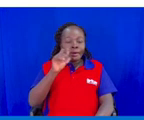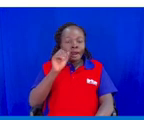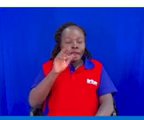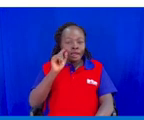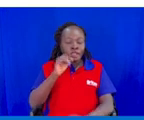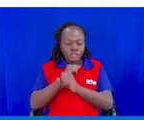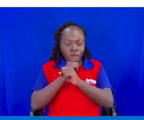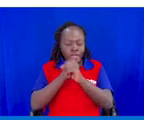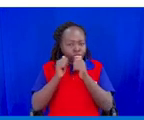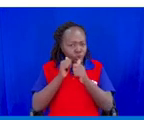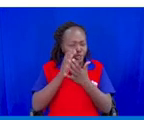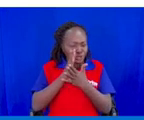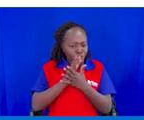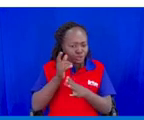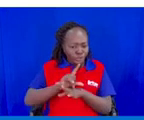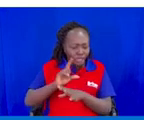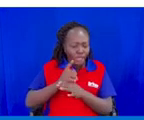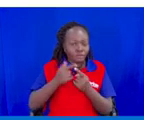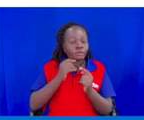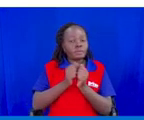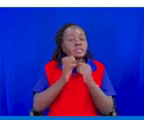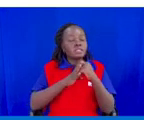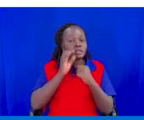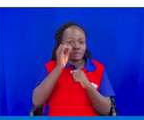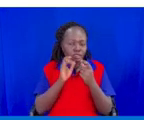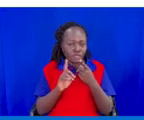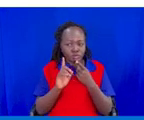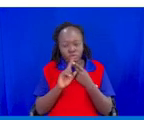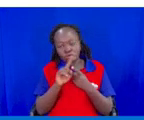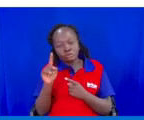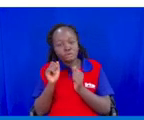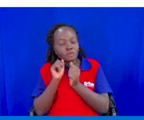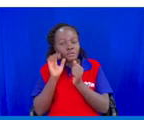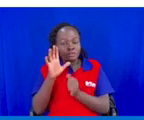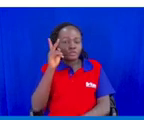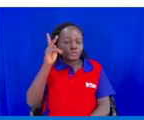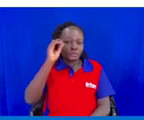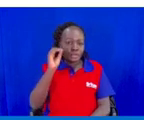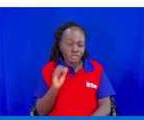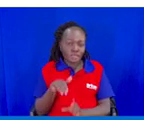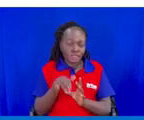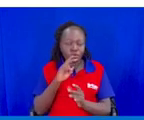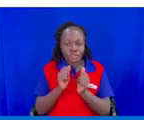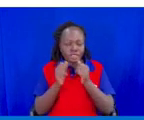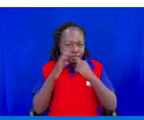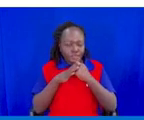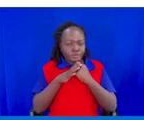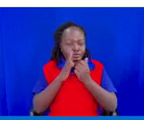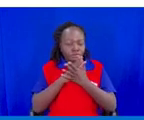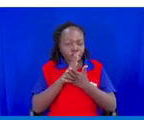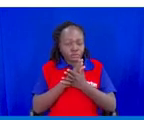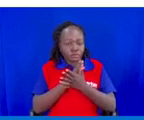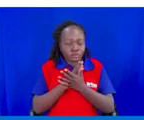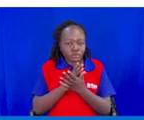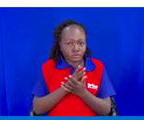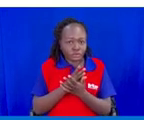did increase from 19% in 2018 to 52% in 2019. And really,